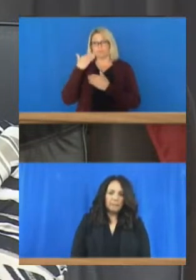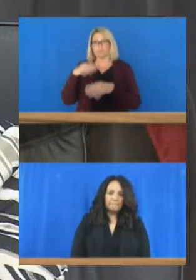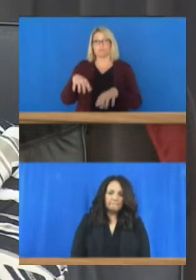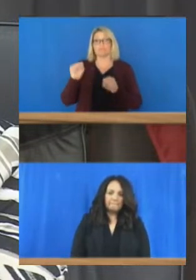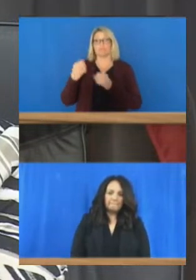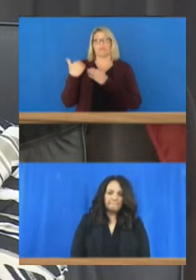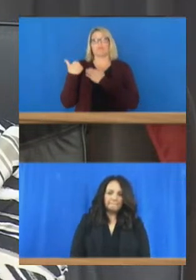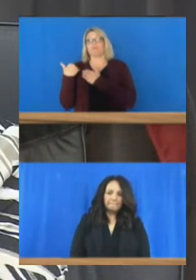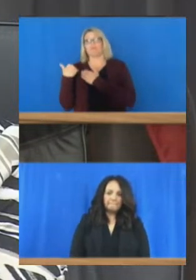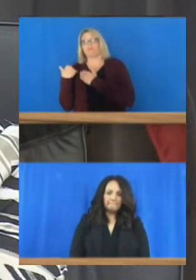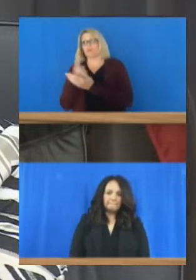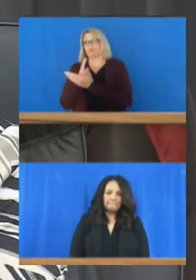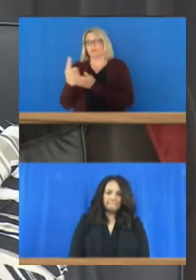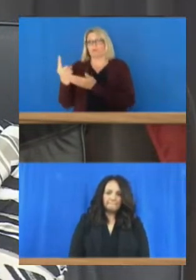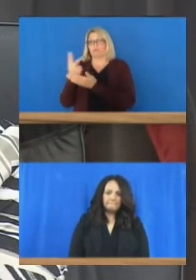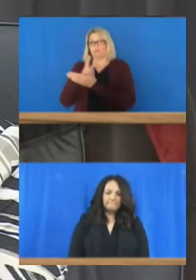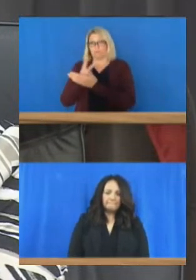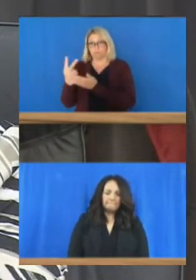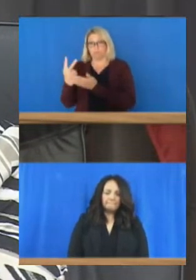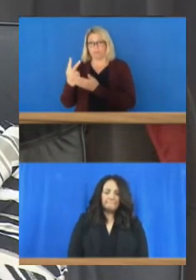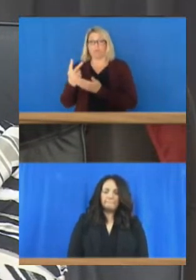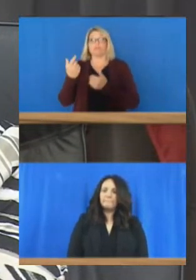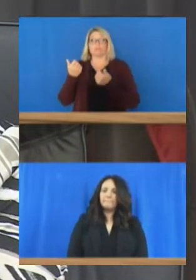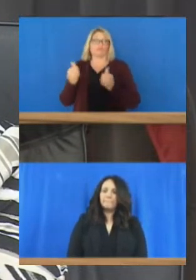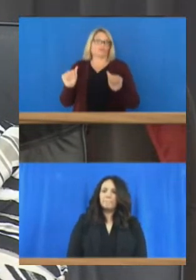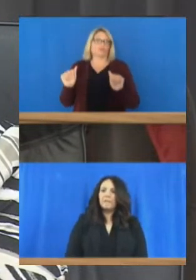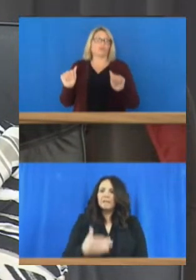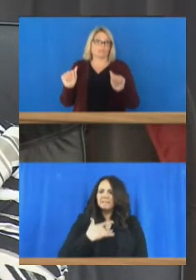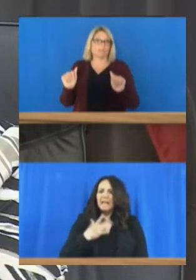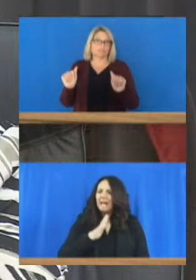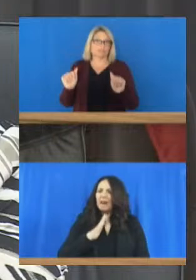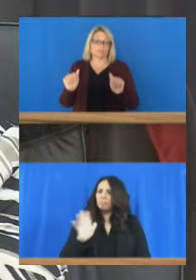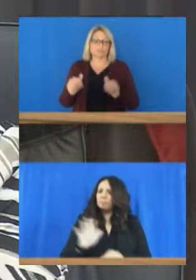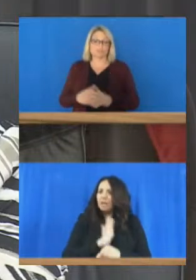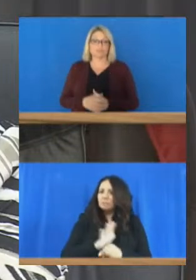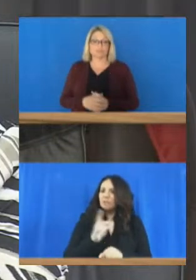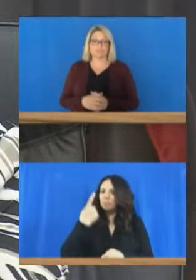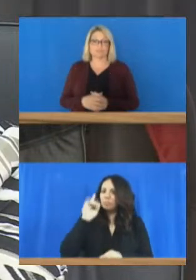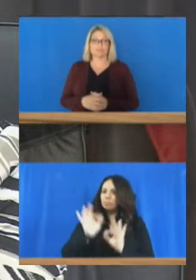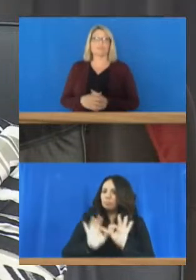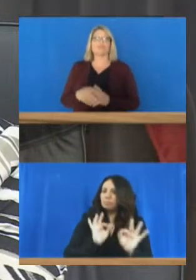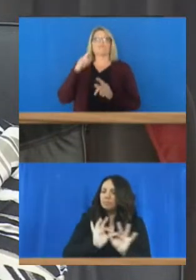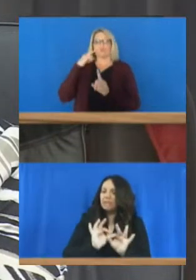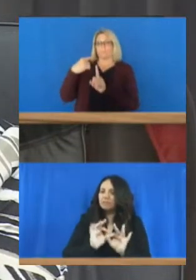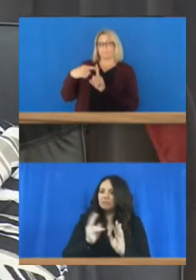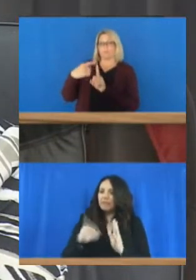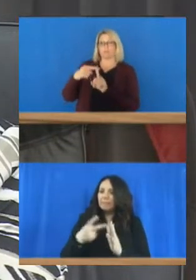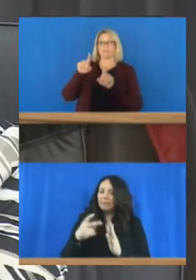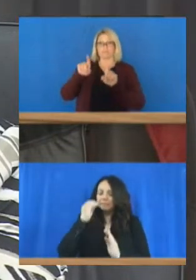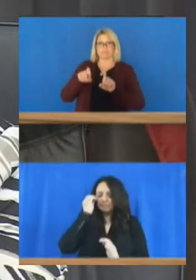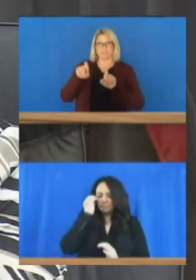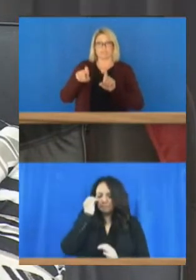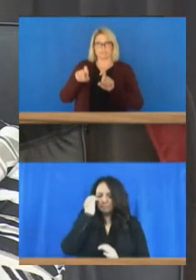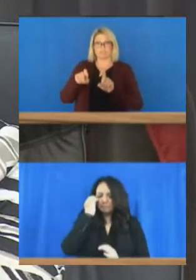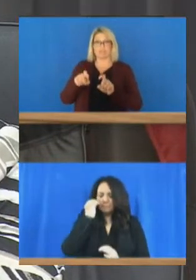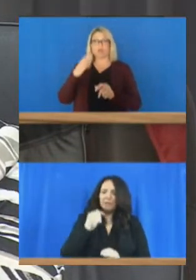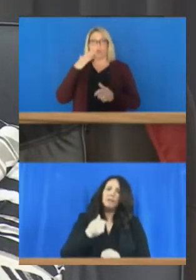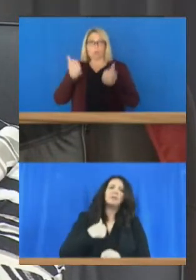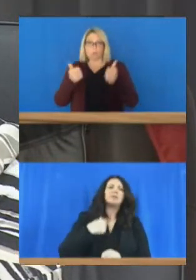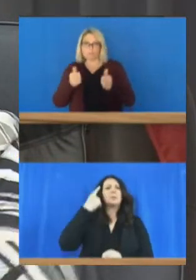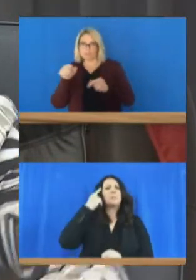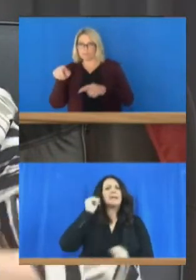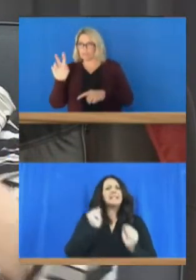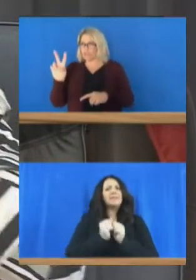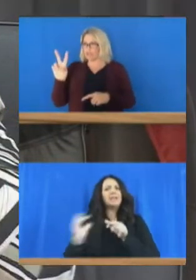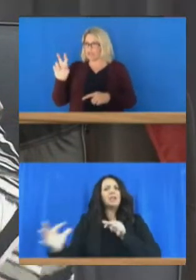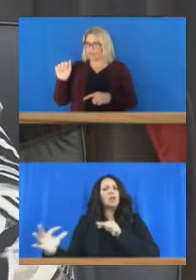strains, then we know we have to go looking elsewhere for the source of those of some of those cases. So it's been extraordinarily helpful, the work that they've been doing. Thank you,